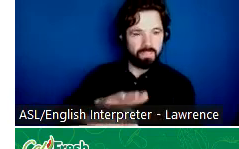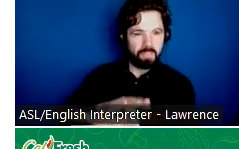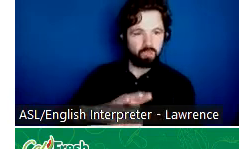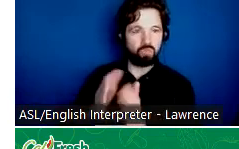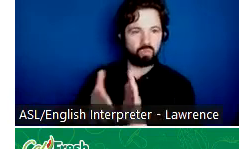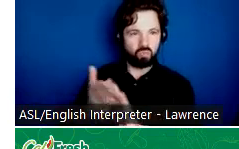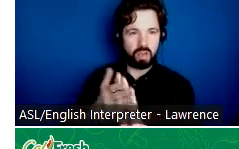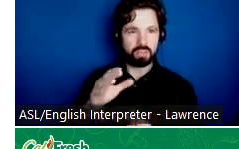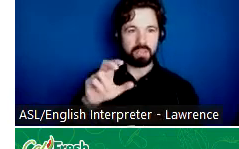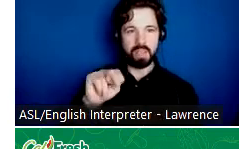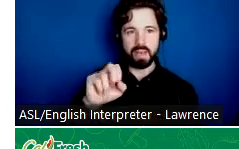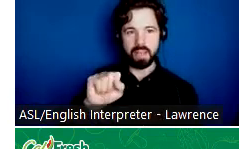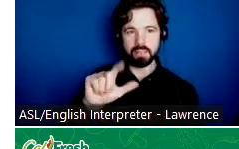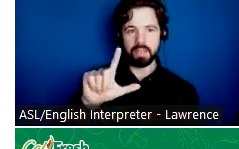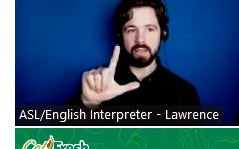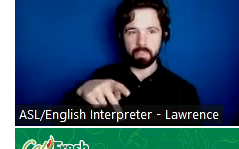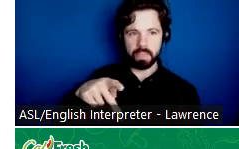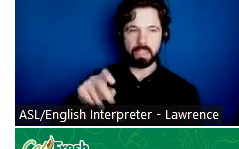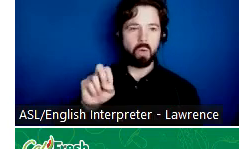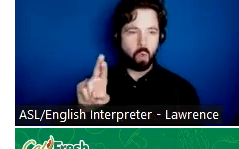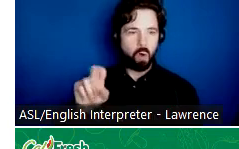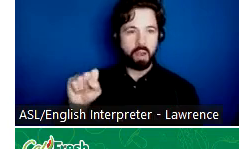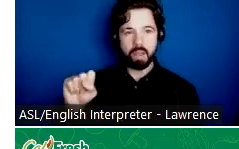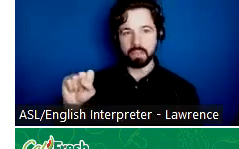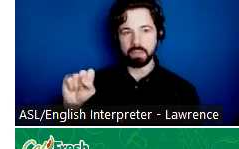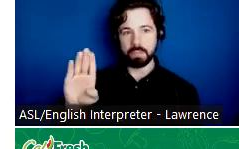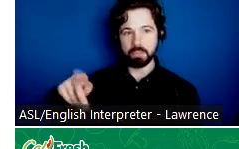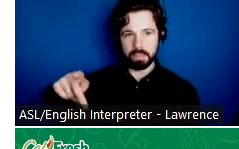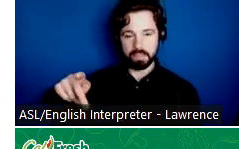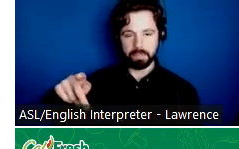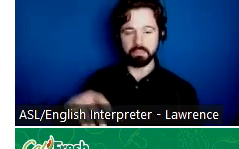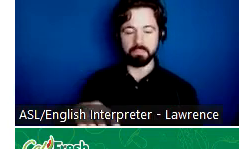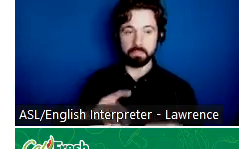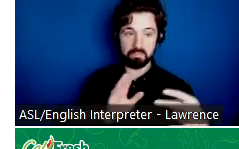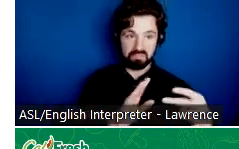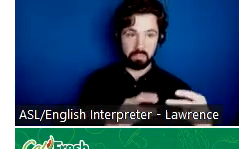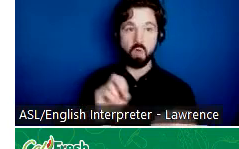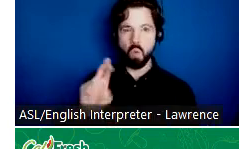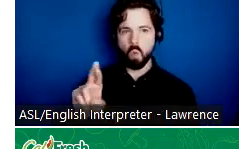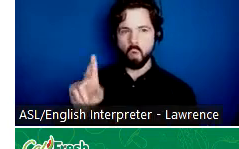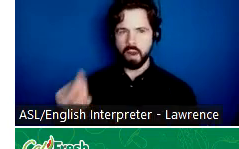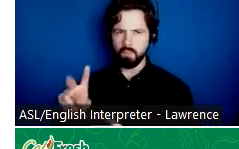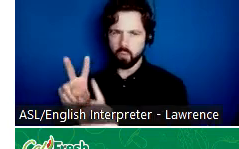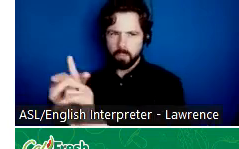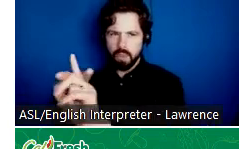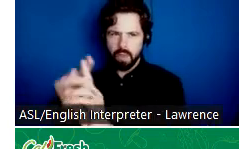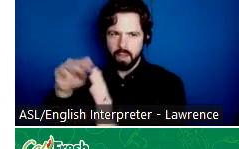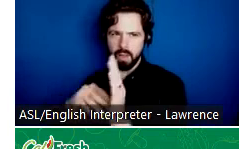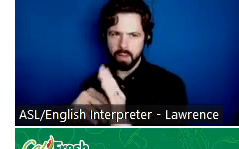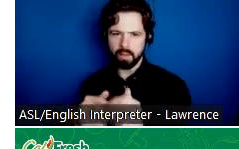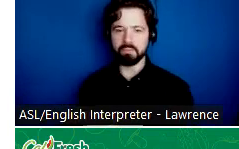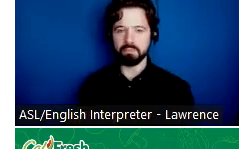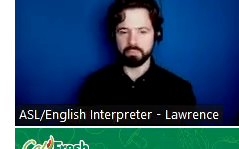or SBP program, or will they need to apply? So students age 0